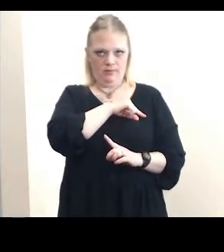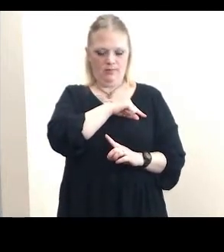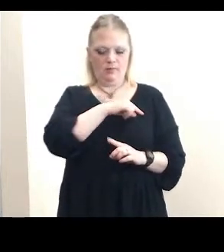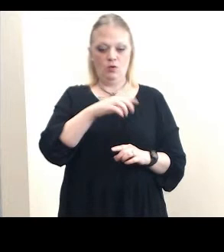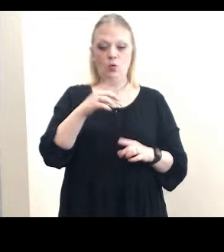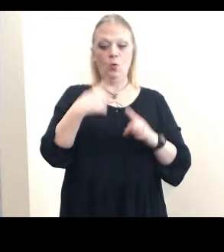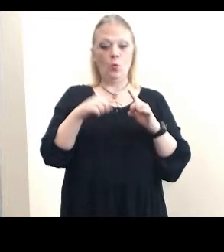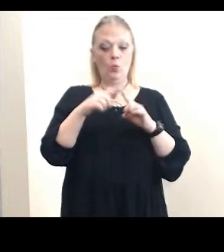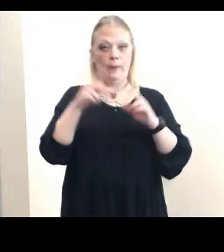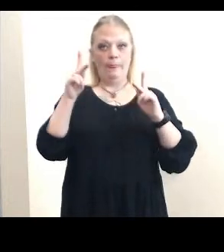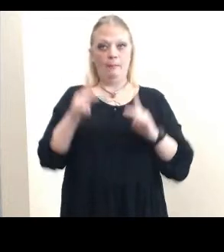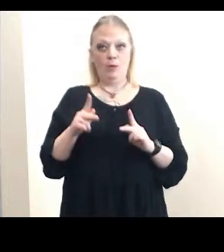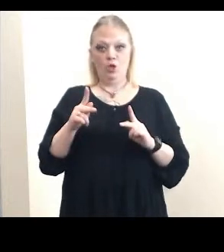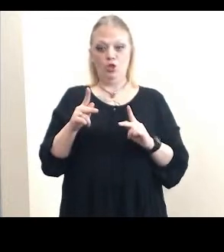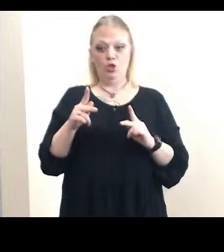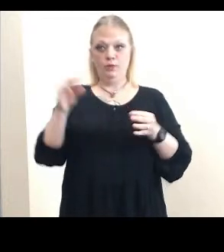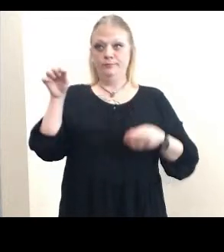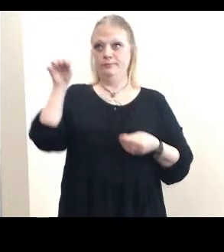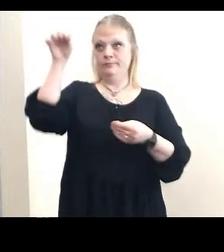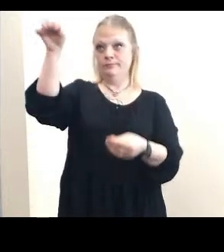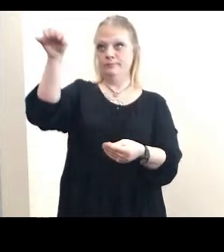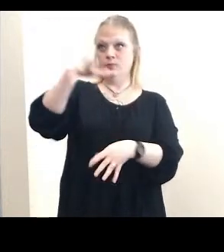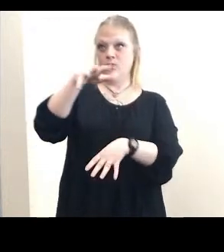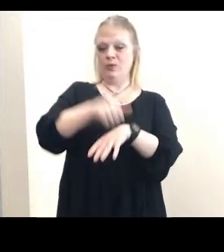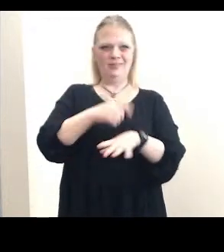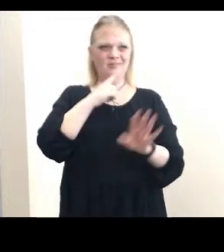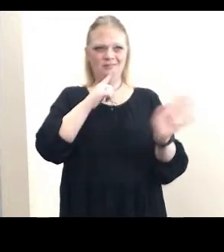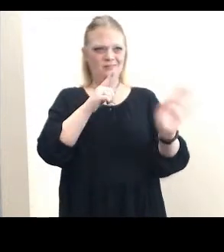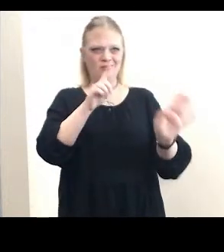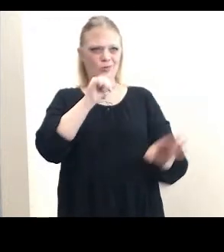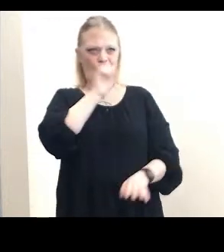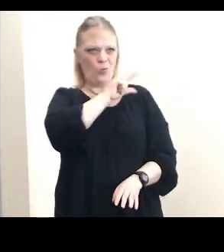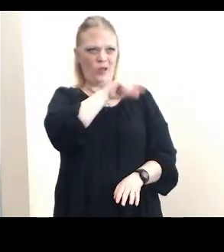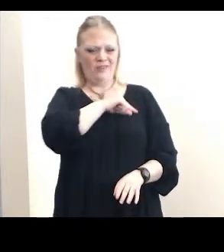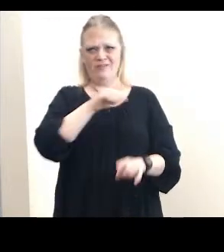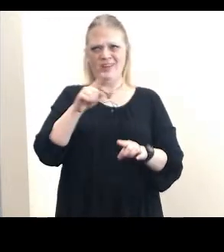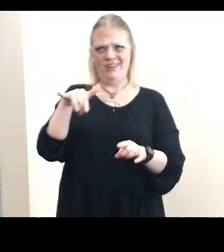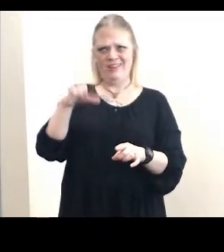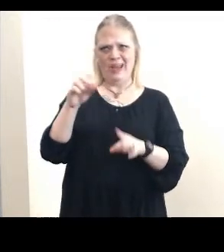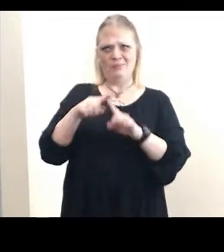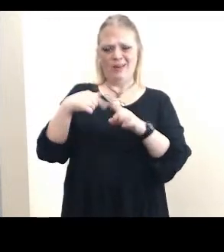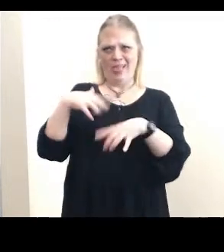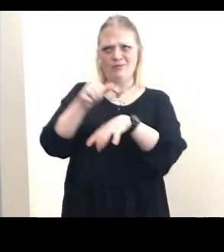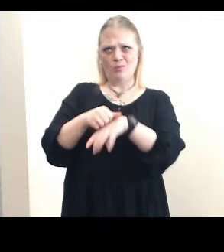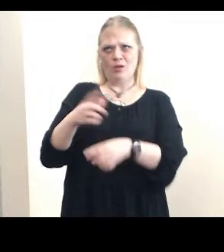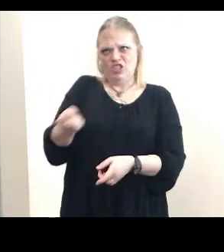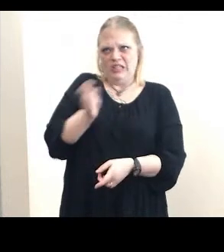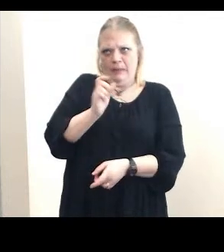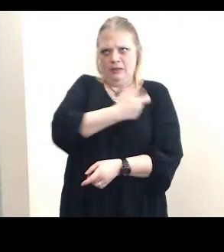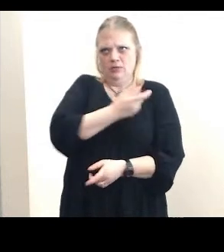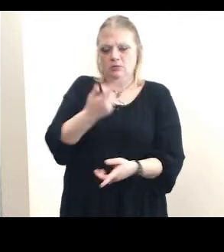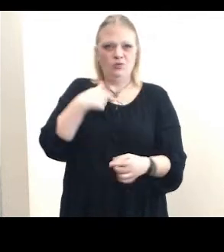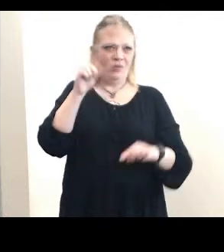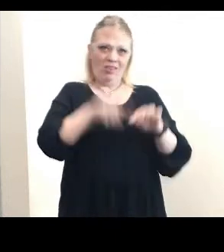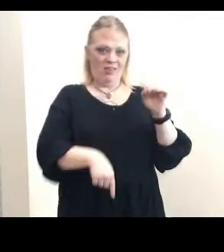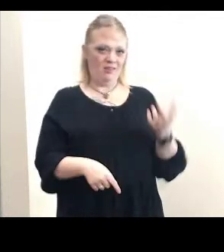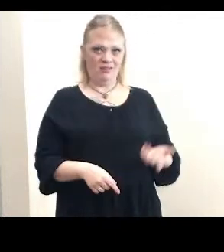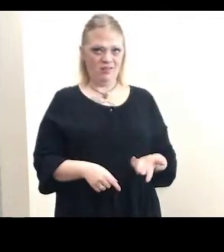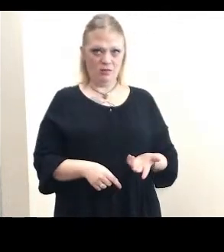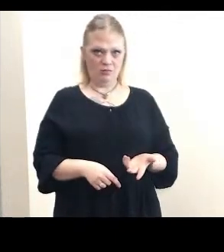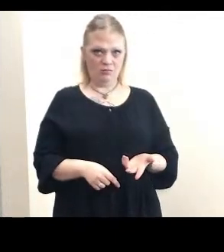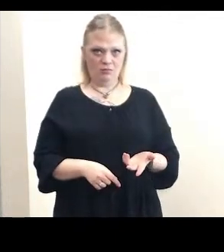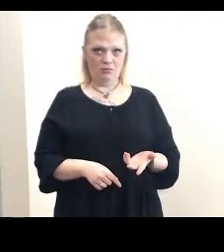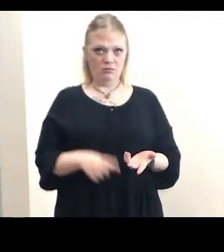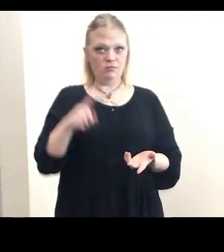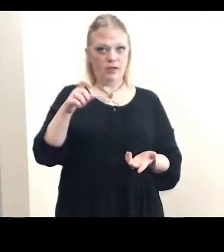the individual at the door showed him, your appointment slip says you don't qualify, the individual was like, well, I got the appointment, just give it to me. We couldn't. We